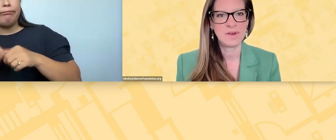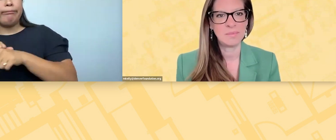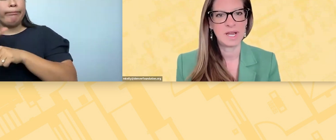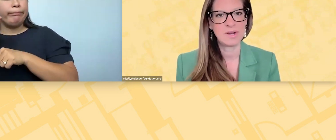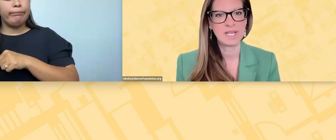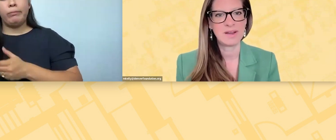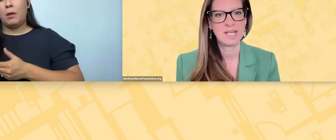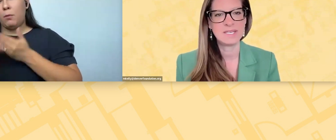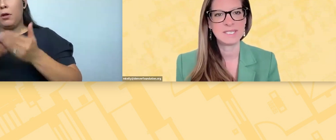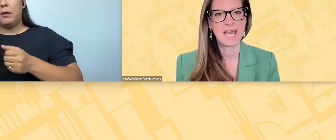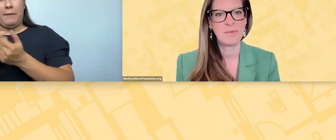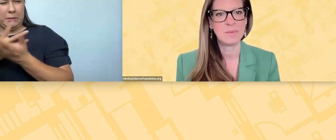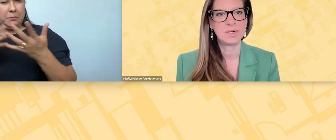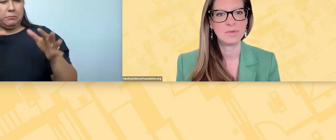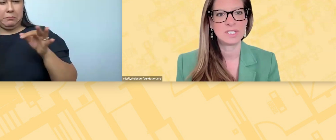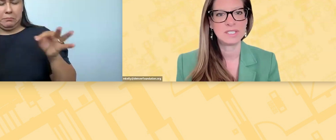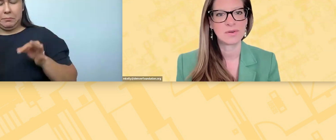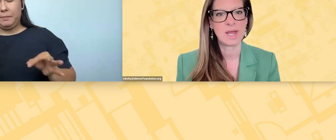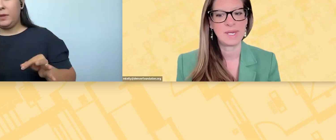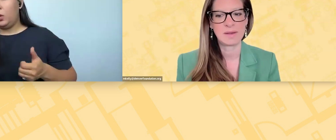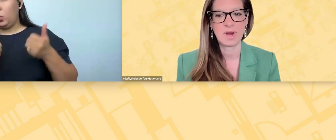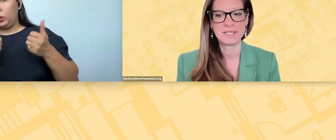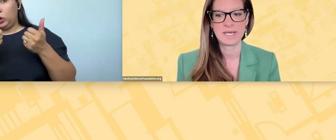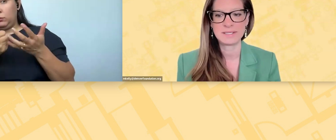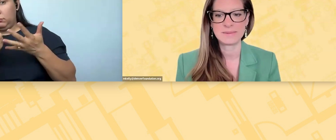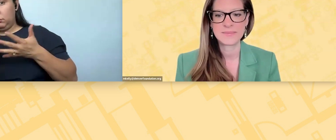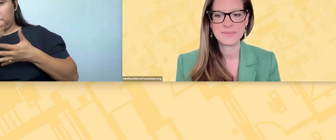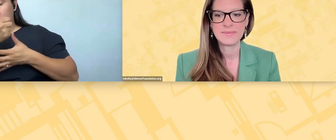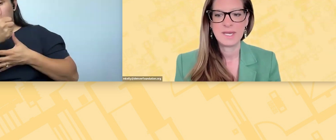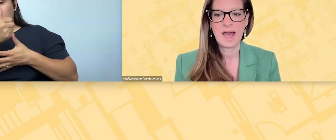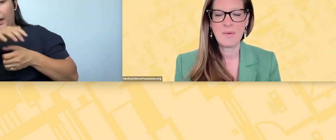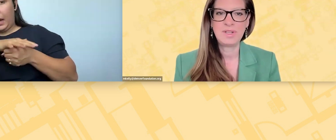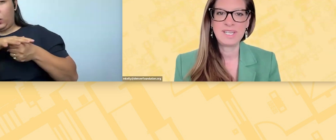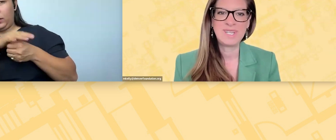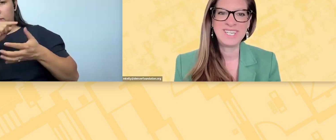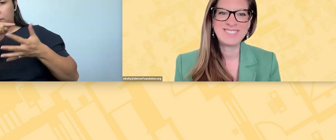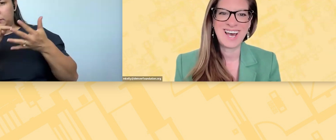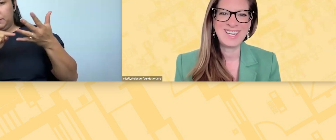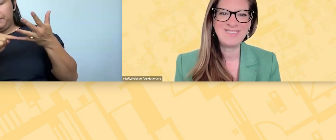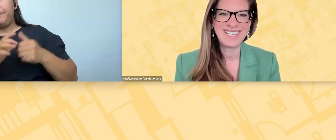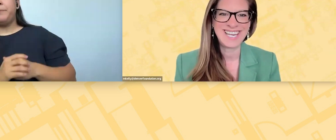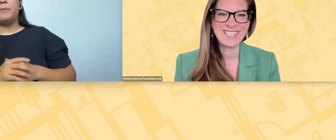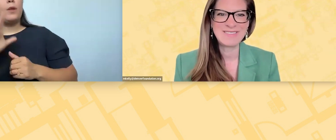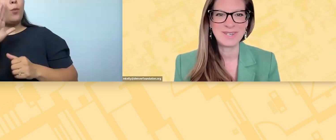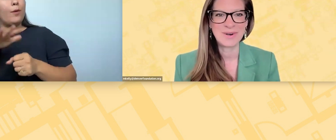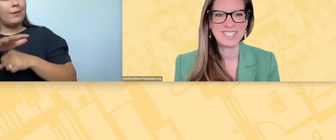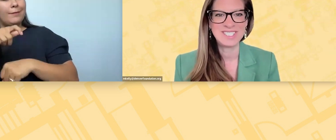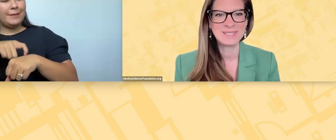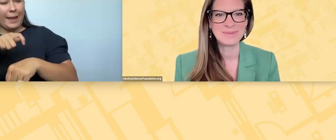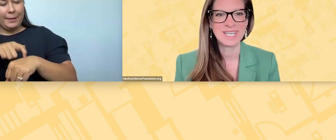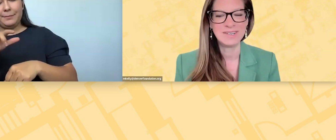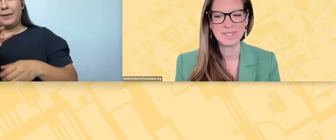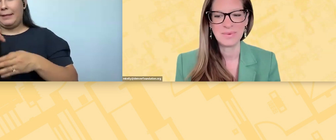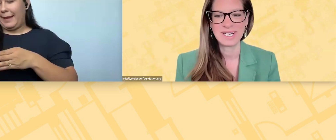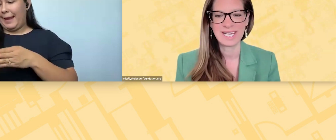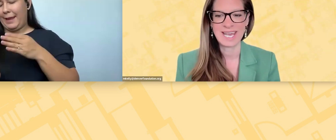along with our priority areas and how we approach this grant making process. We'll leave plenty of time at the end for your questions,